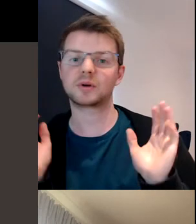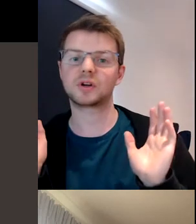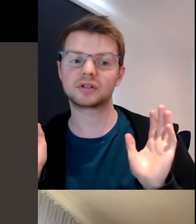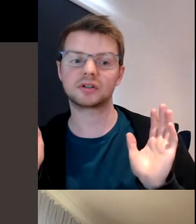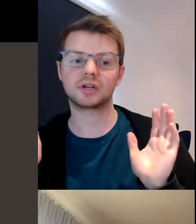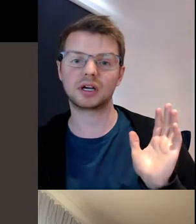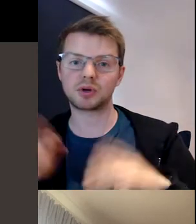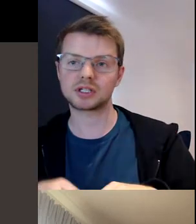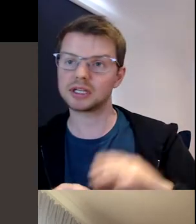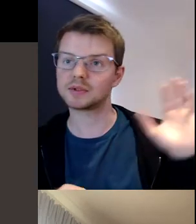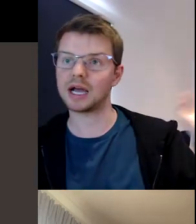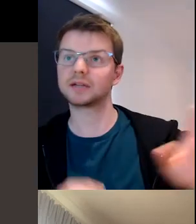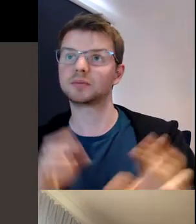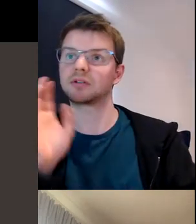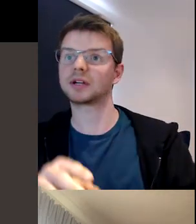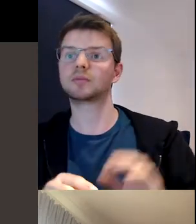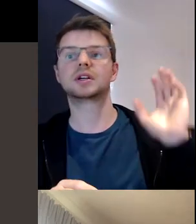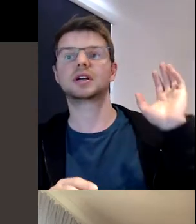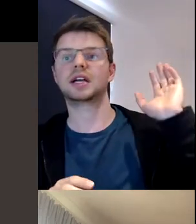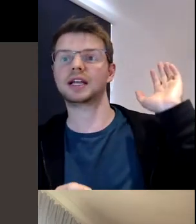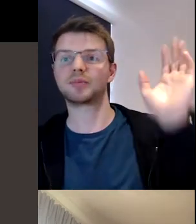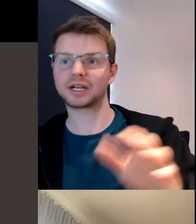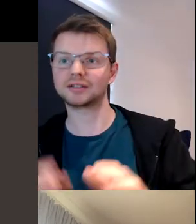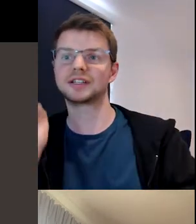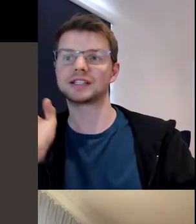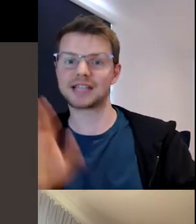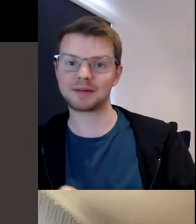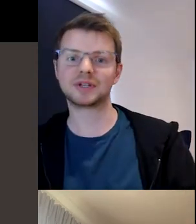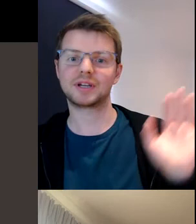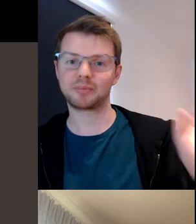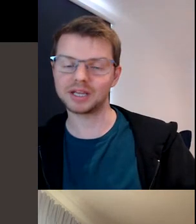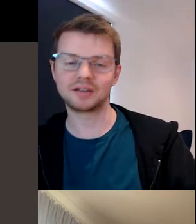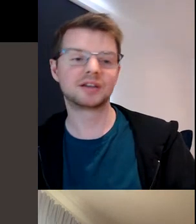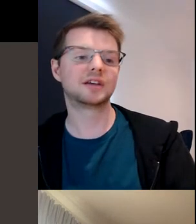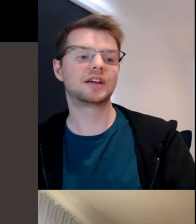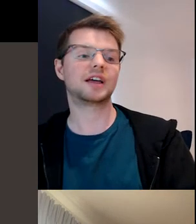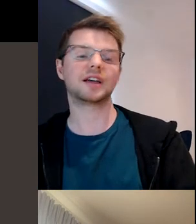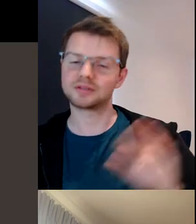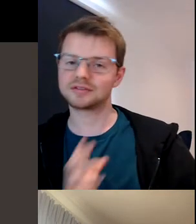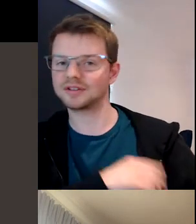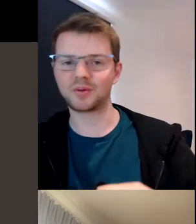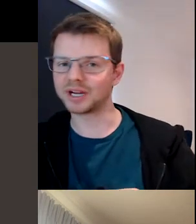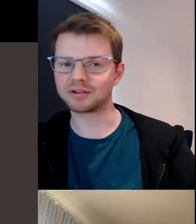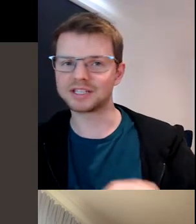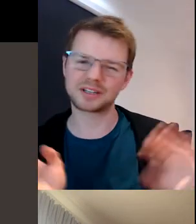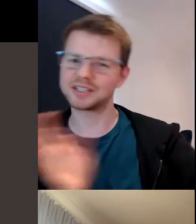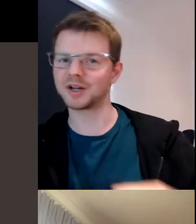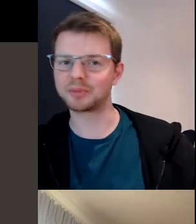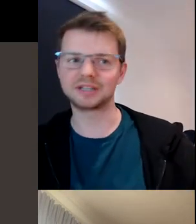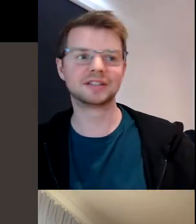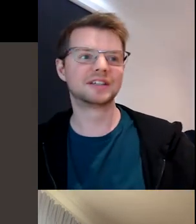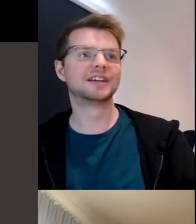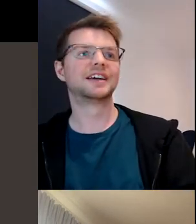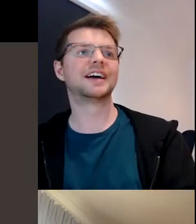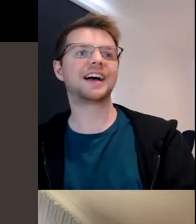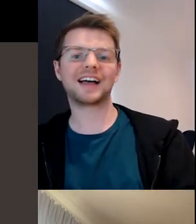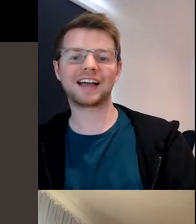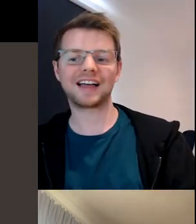and everyone on the project team, so Adam and Graham and Michael and Sam and Pete, who's away in Greece, so actually not